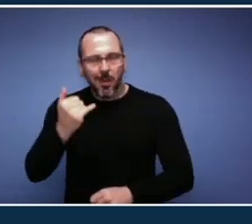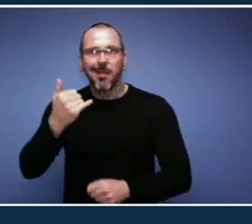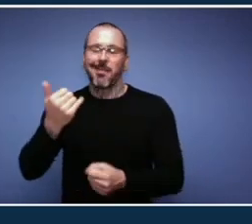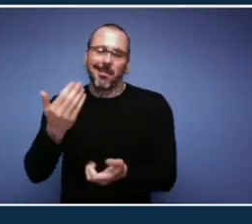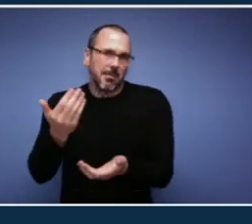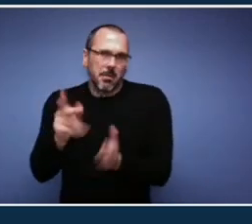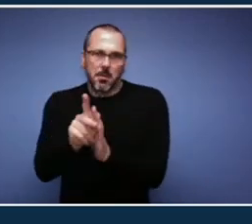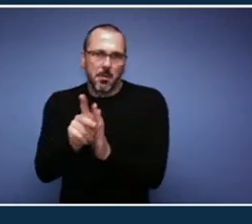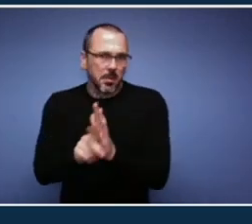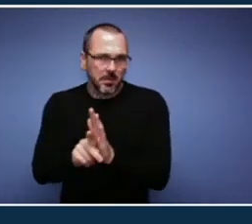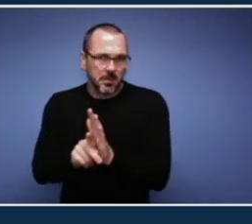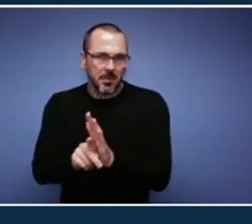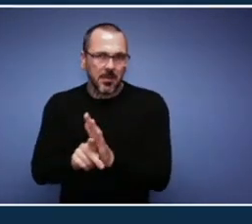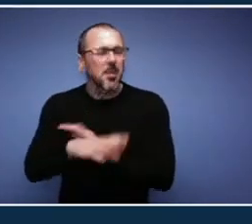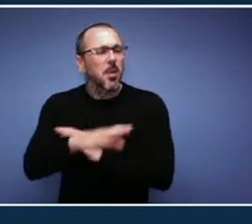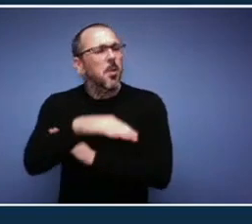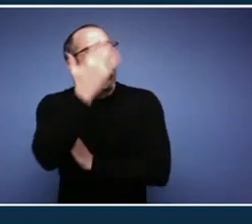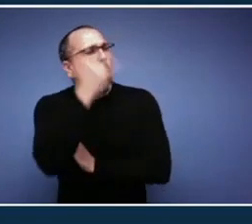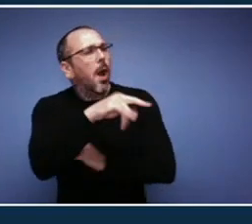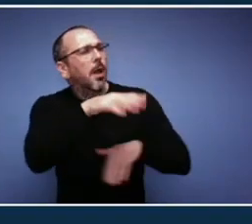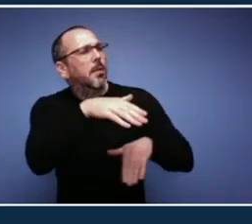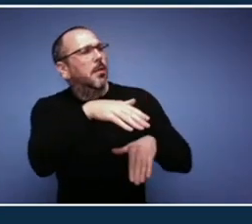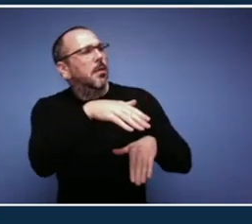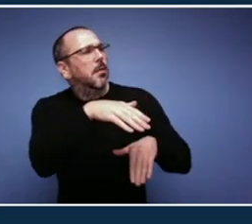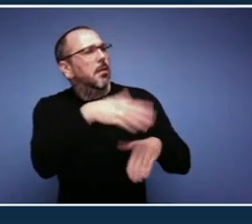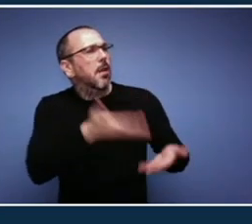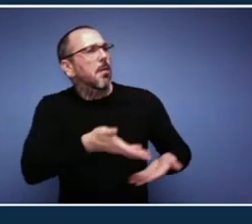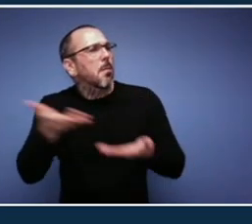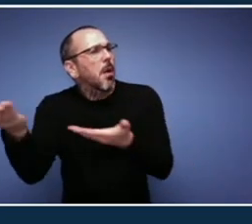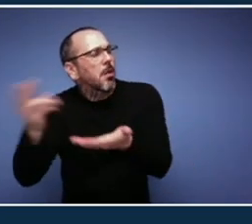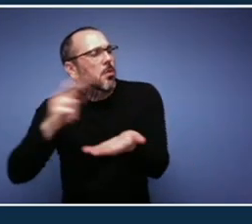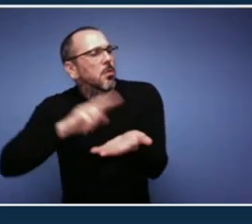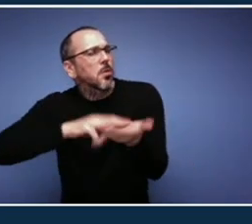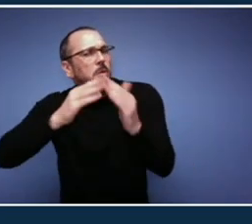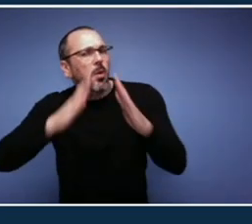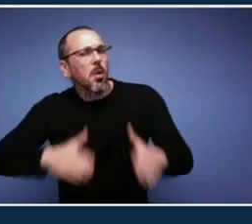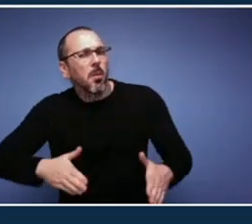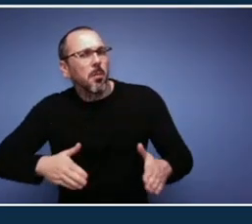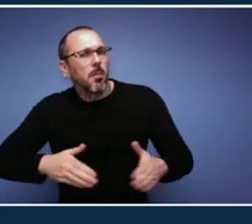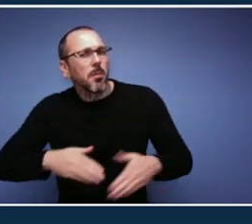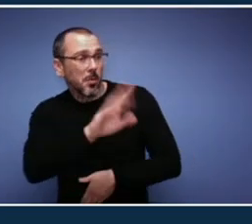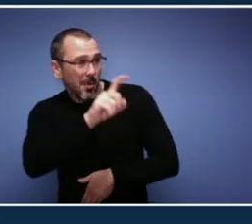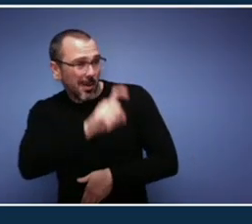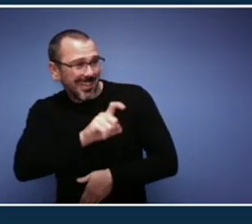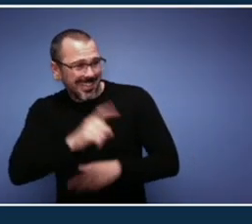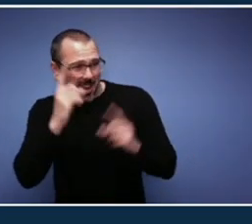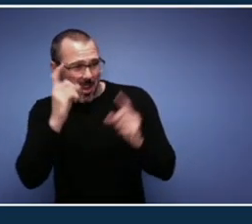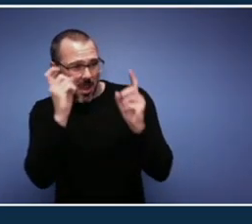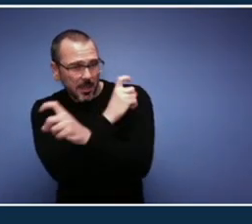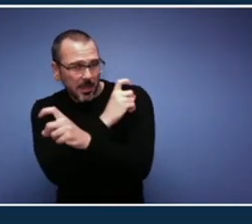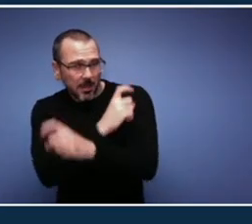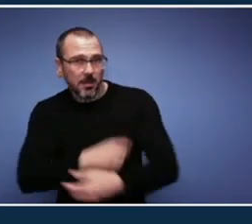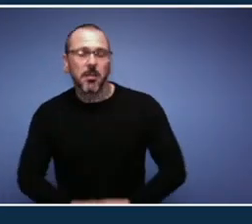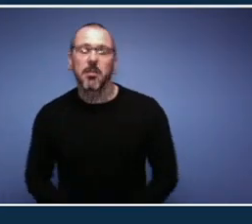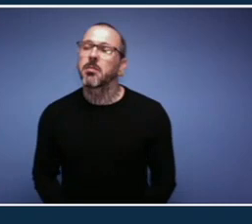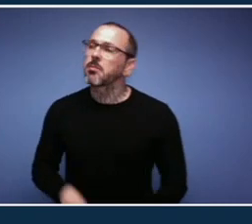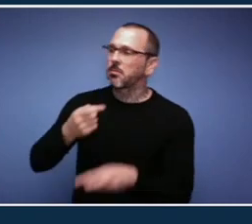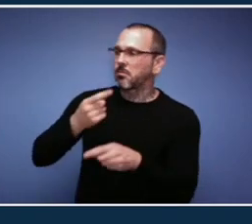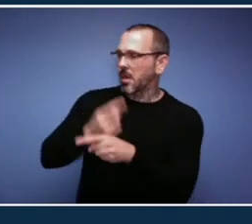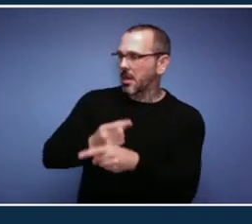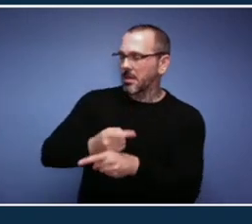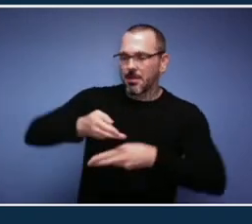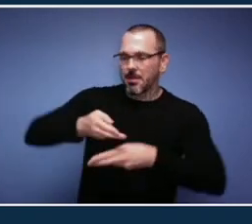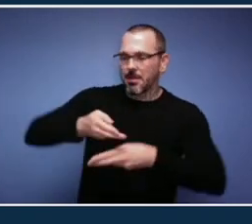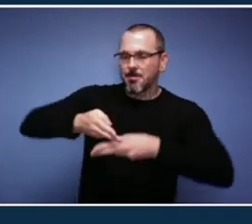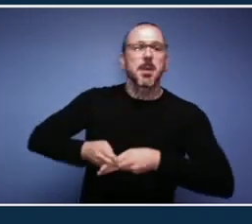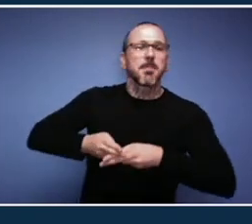needs were too complex, whether they were medical or otherwise. I was called too disabled. Too disabled. Too disabled. And yet we can